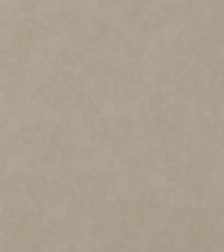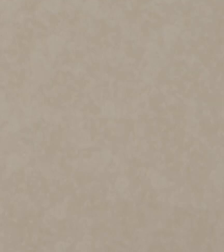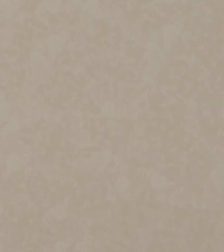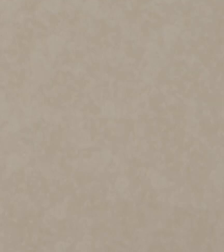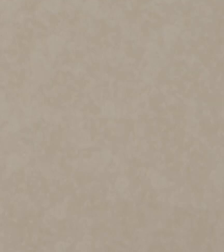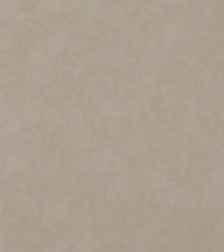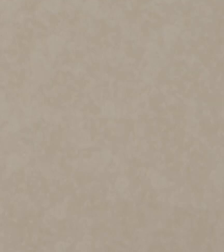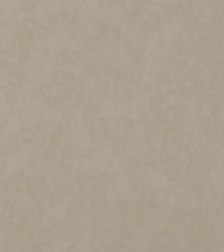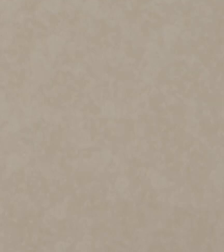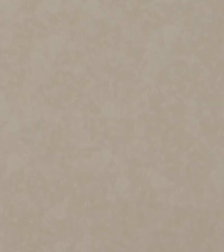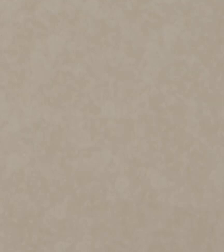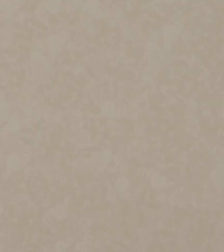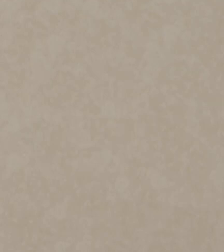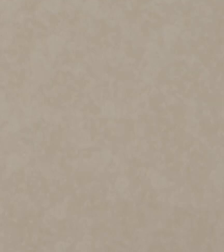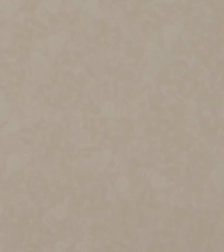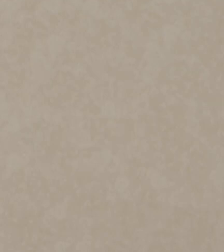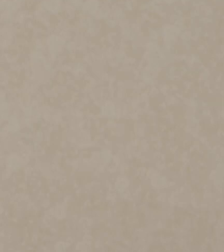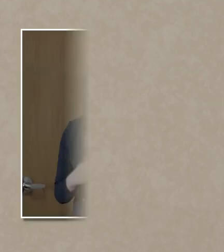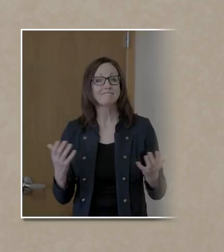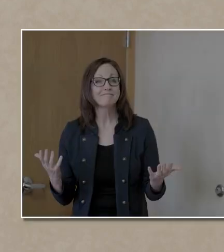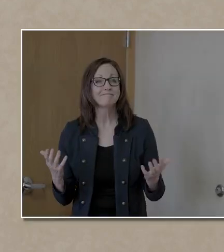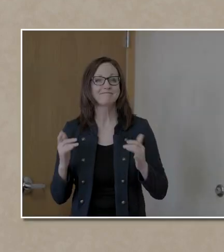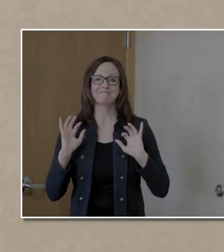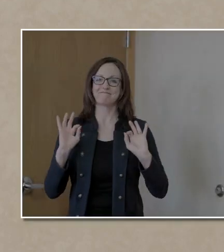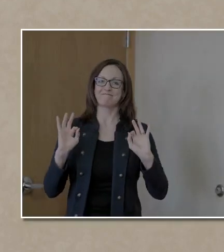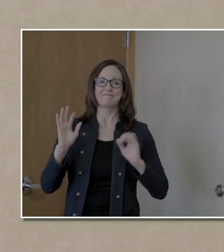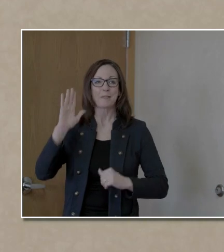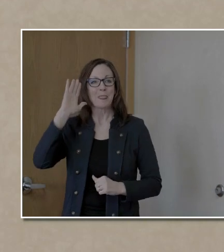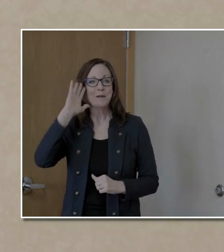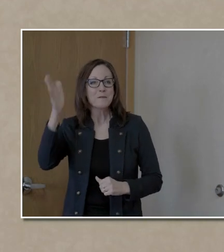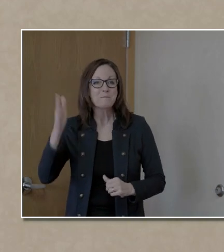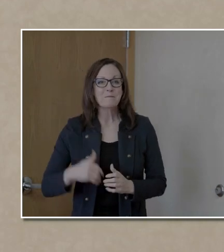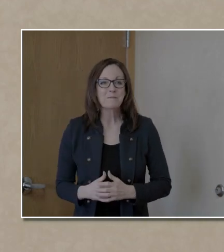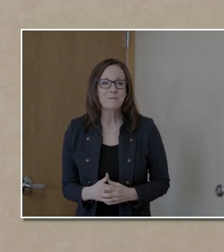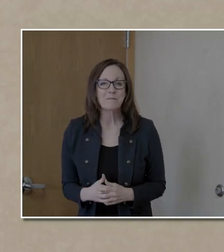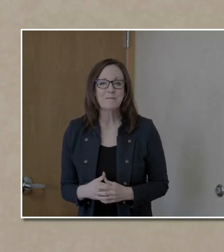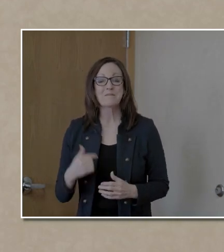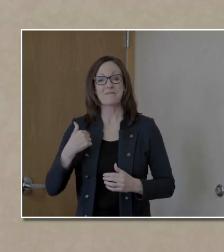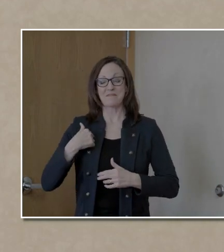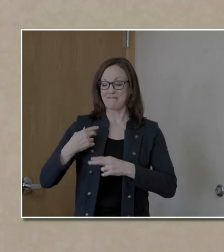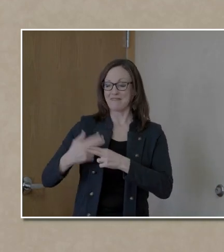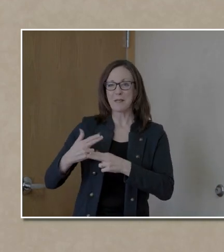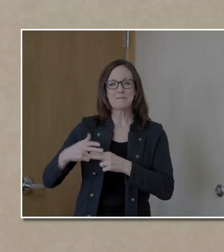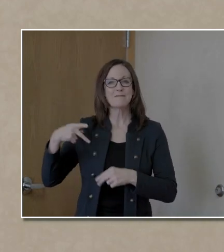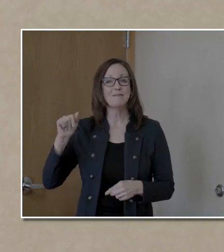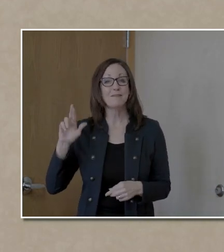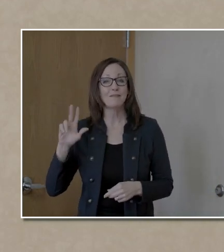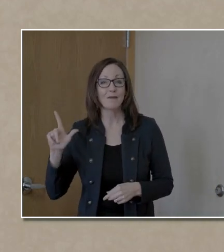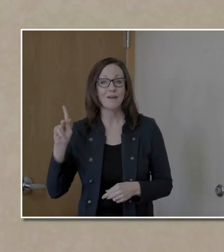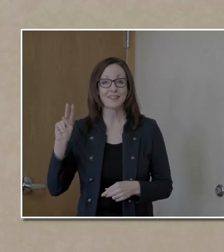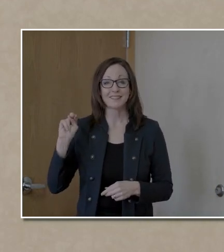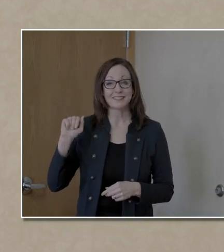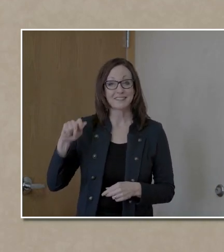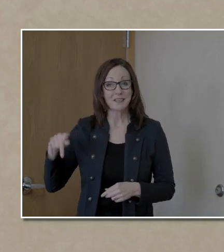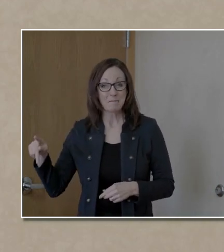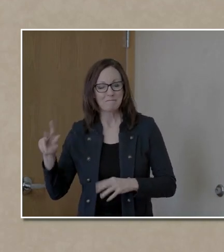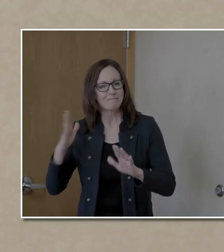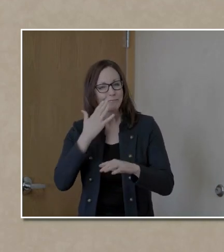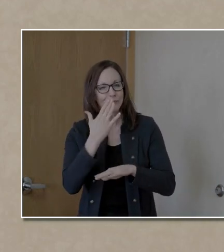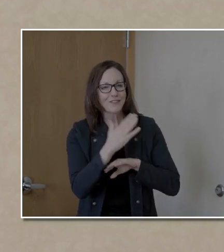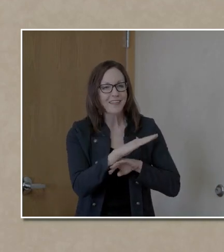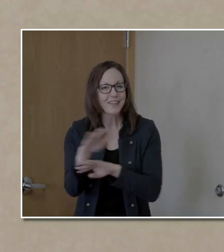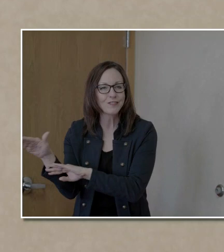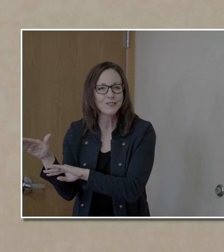General Paul Knapp, and I'm Wisconsin's Adjutant General. In that role, I command the 10,000 citizens, soldiers, and airmen of